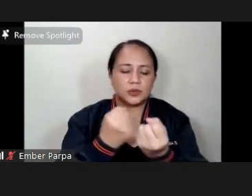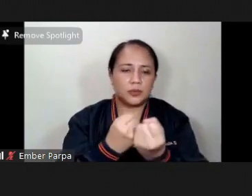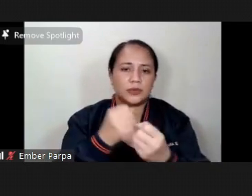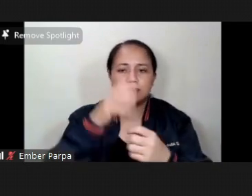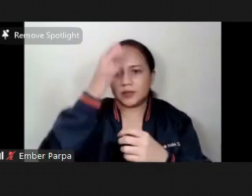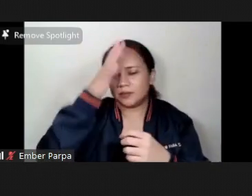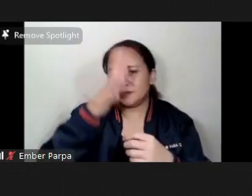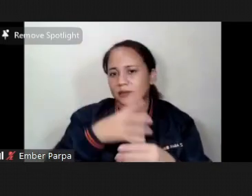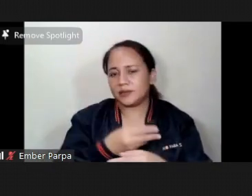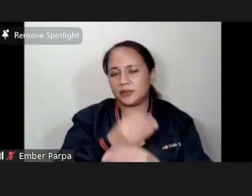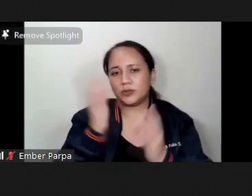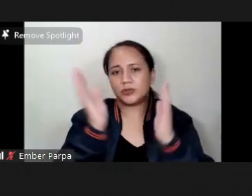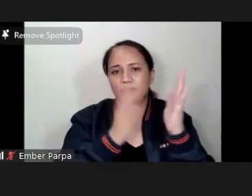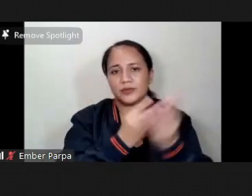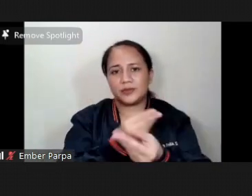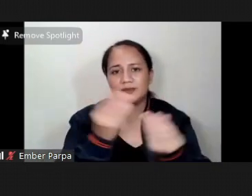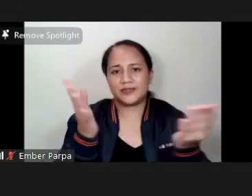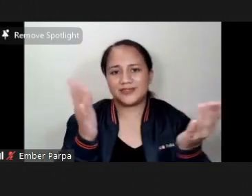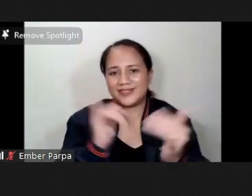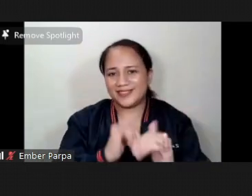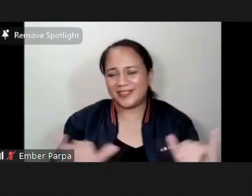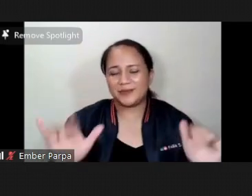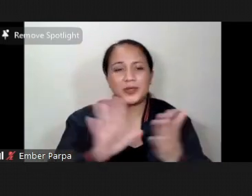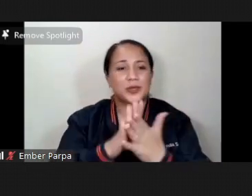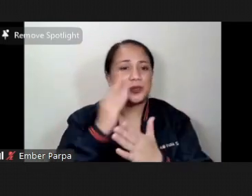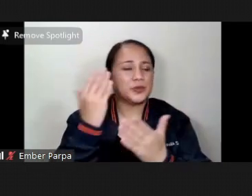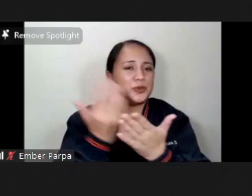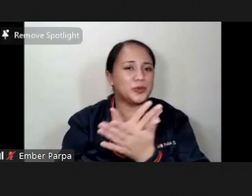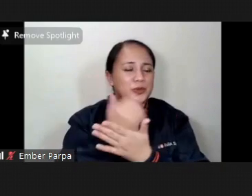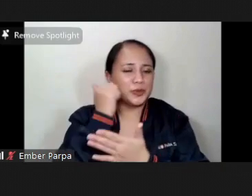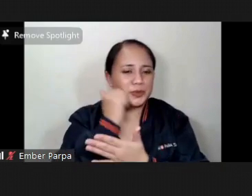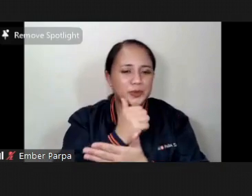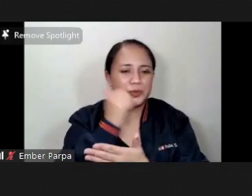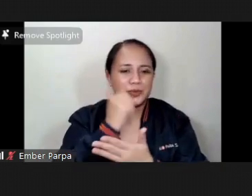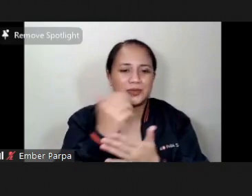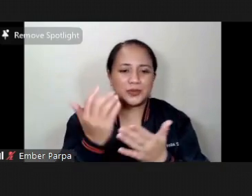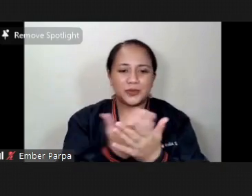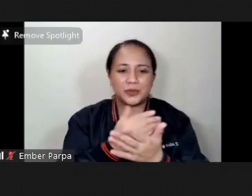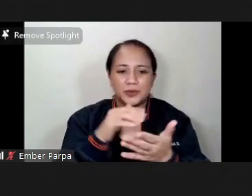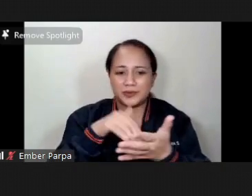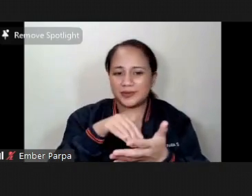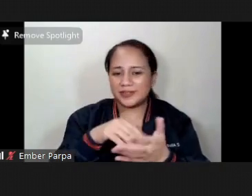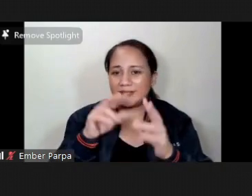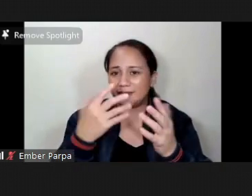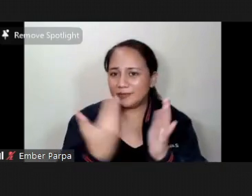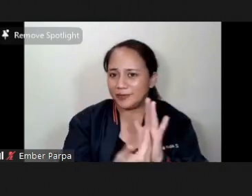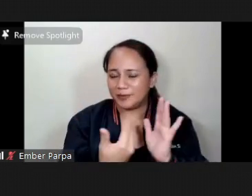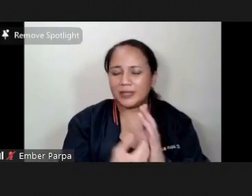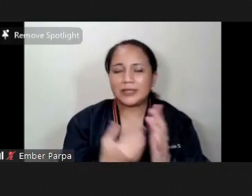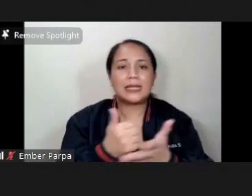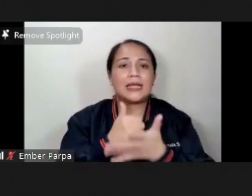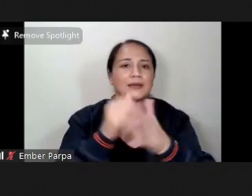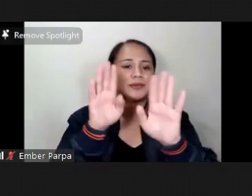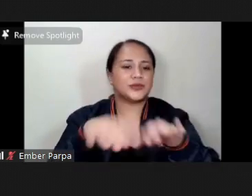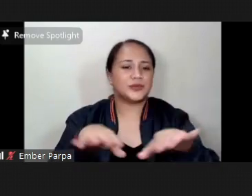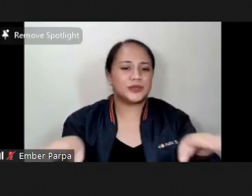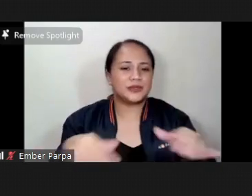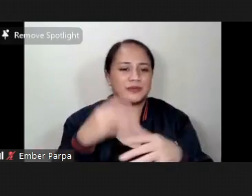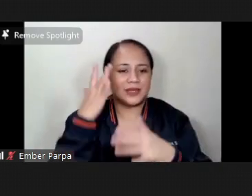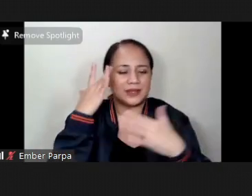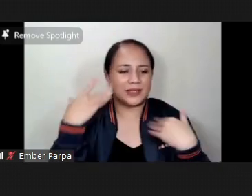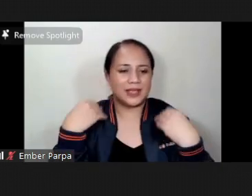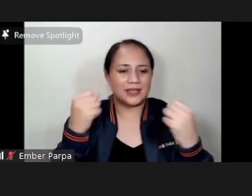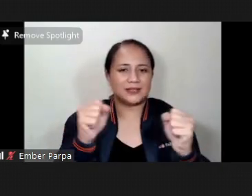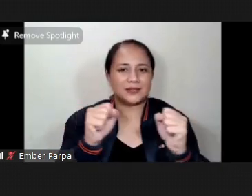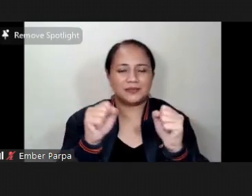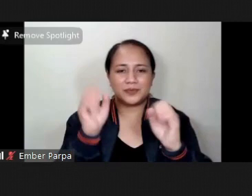service providers. We are also learning new things every day with new studies and evidence that will help children with mental health